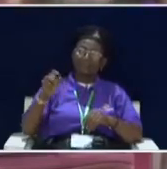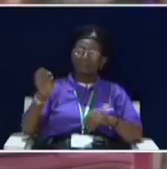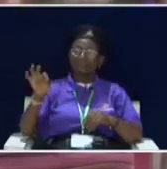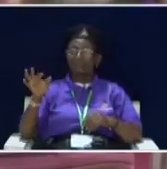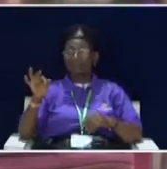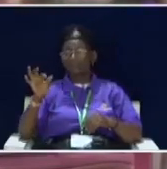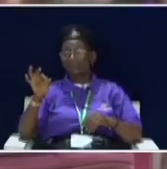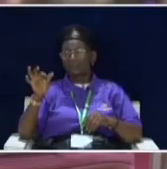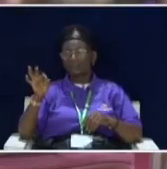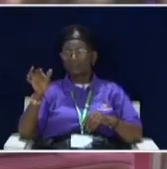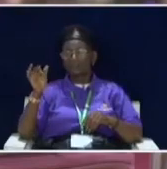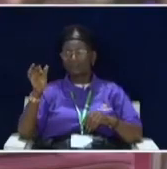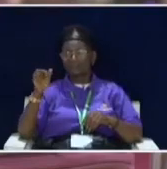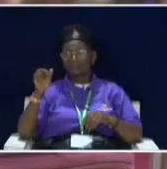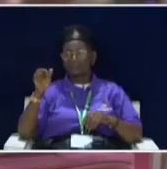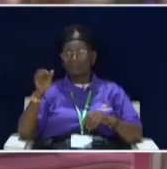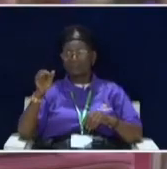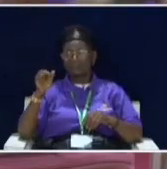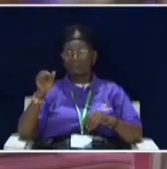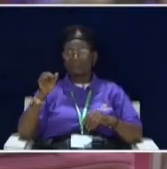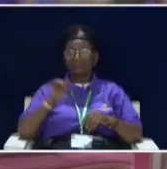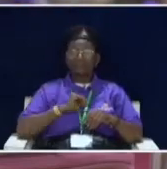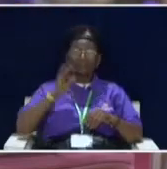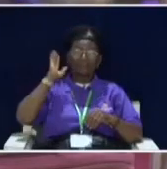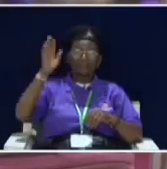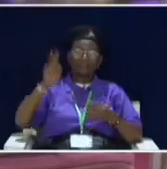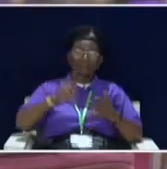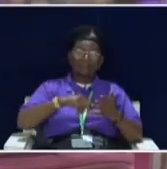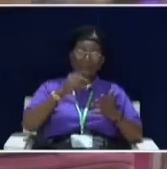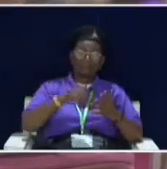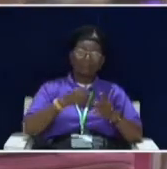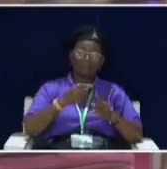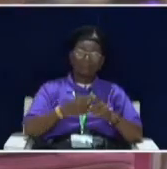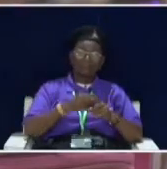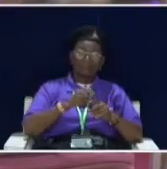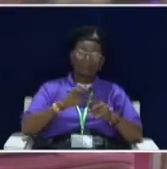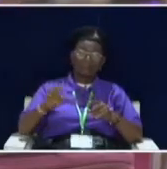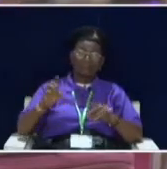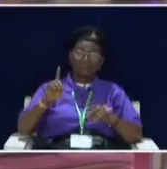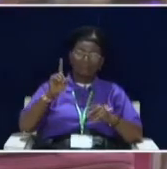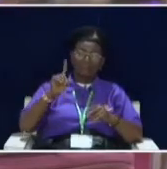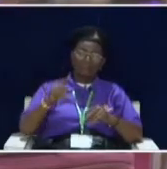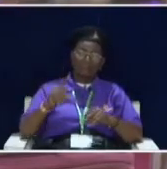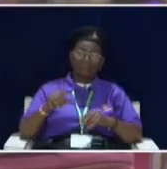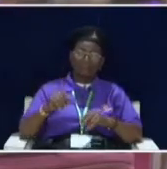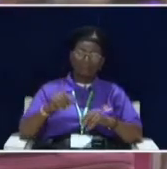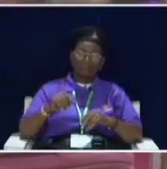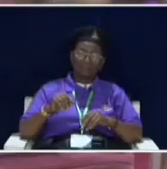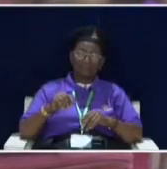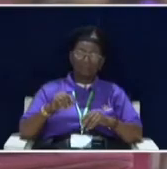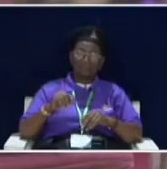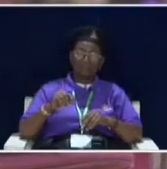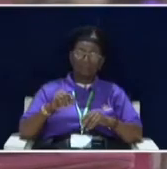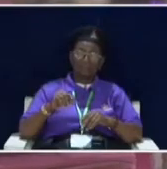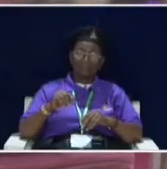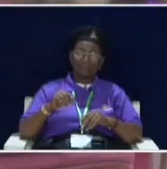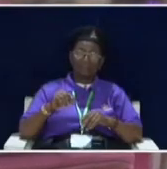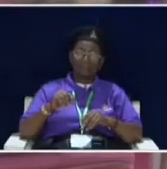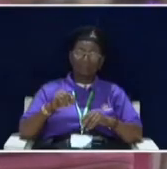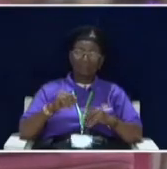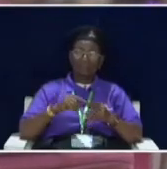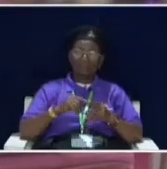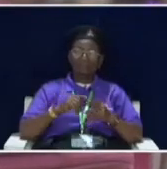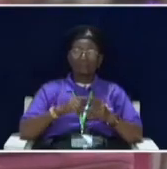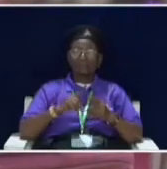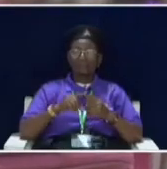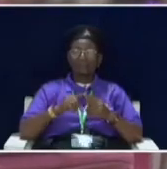19. I will read from verse 1. And then jump to